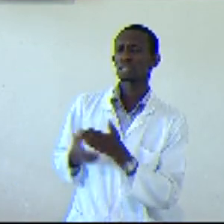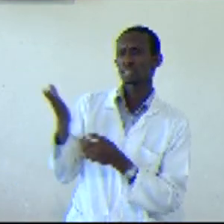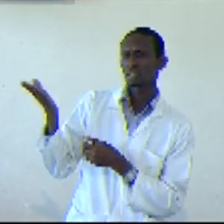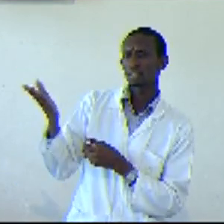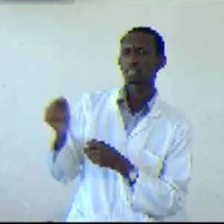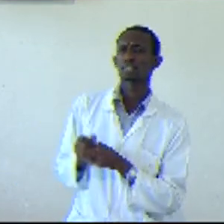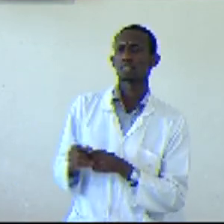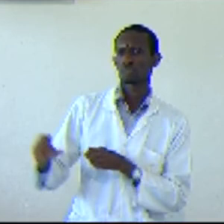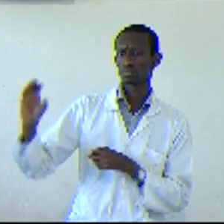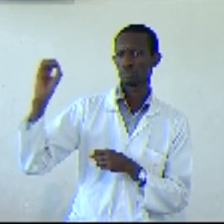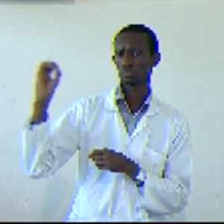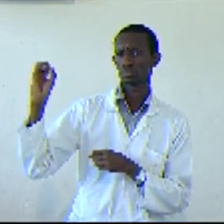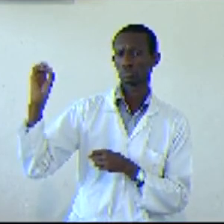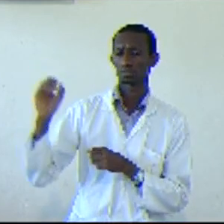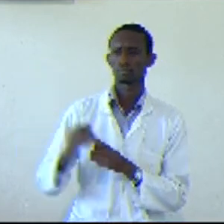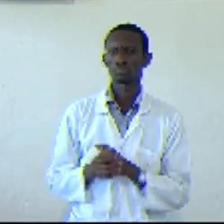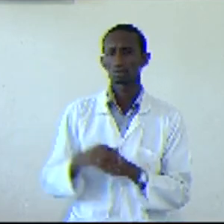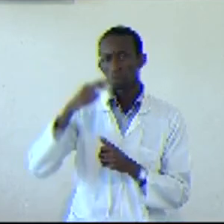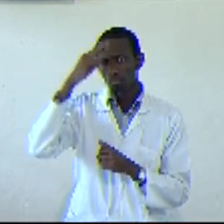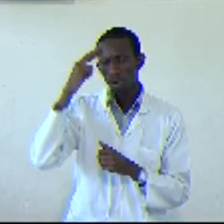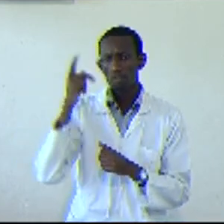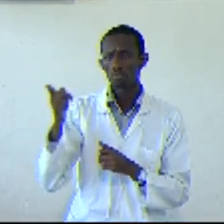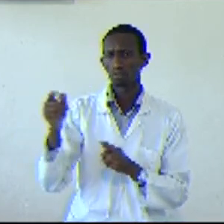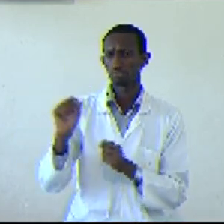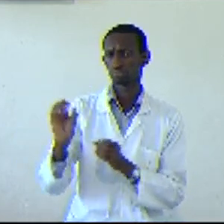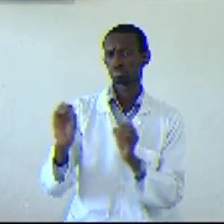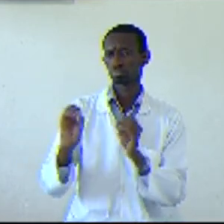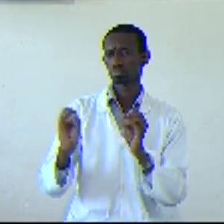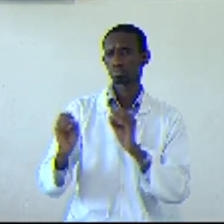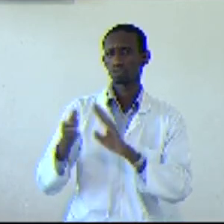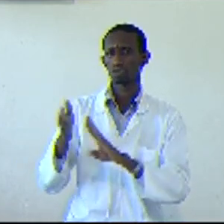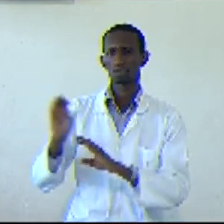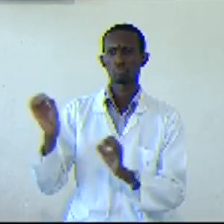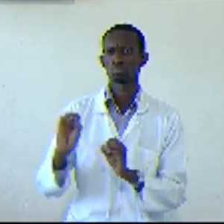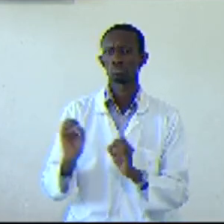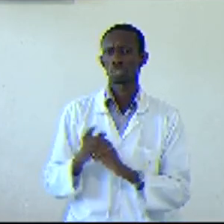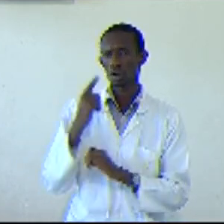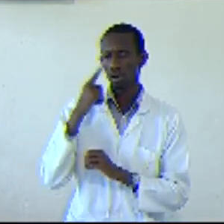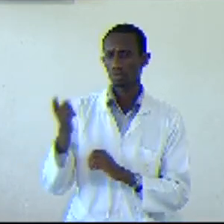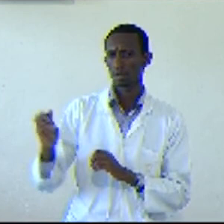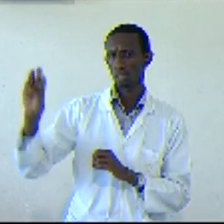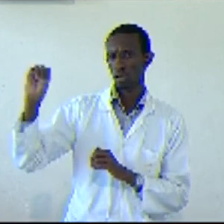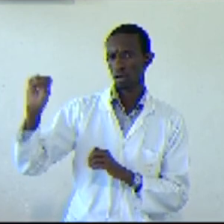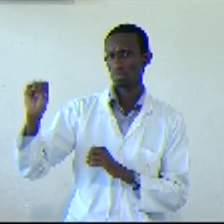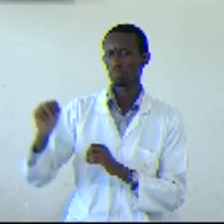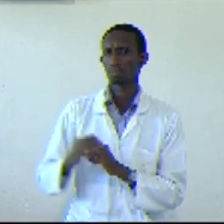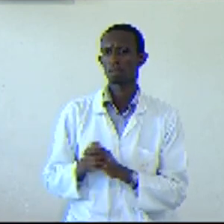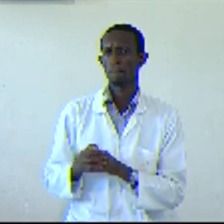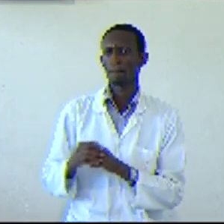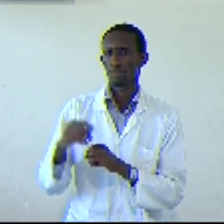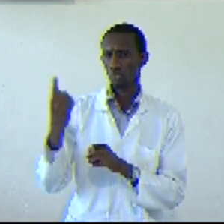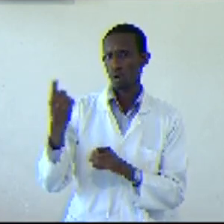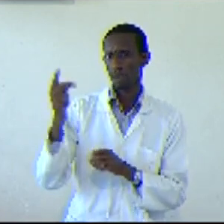0 because nothing that is moving, right? And then we can have this M1 equal times